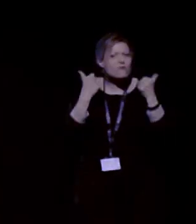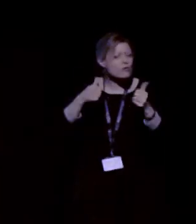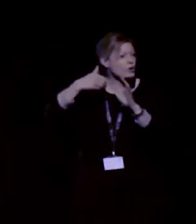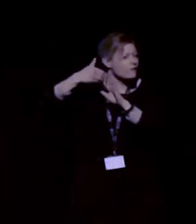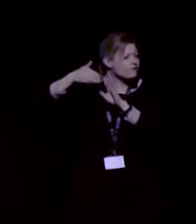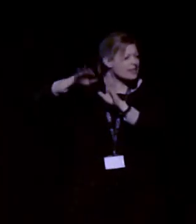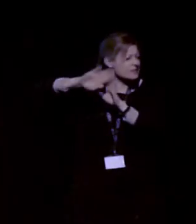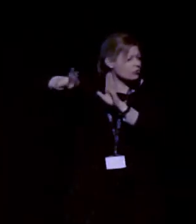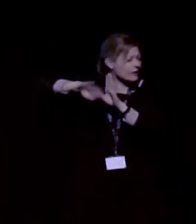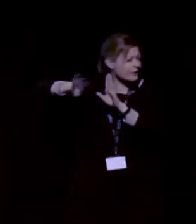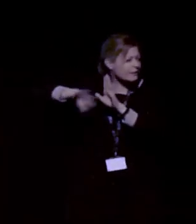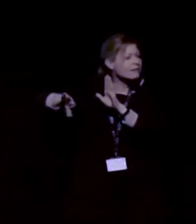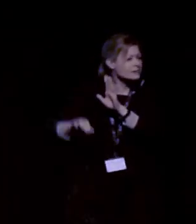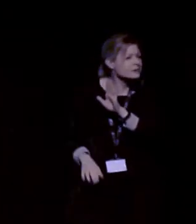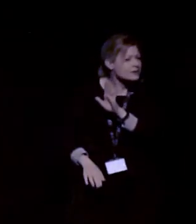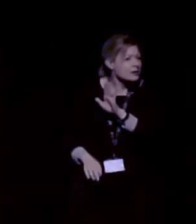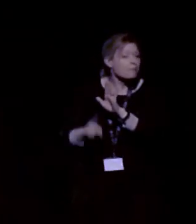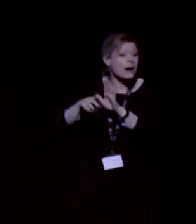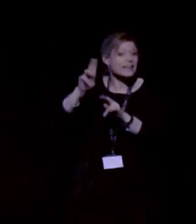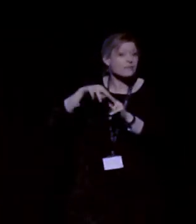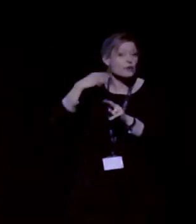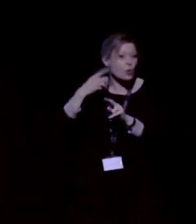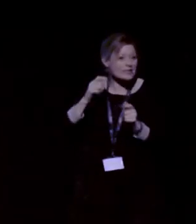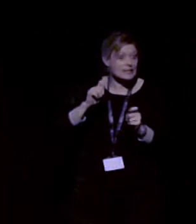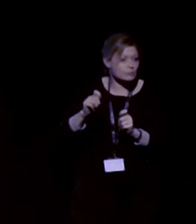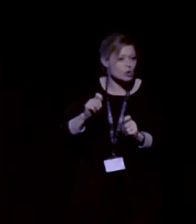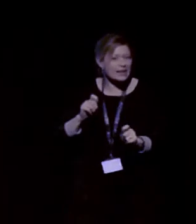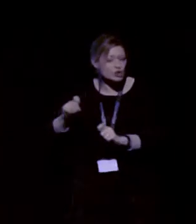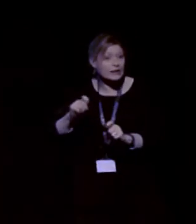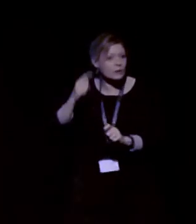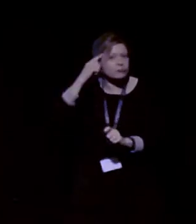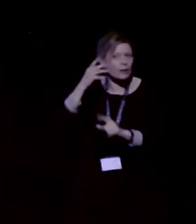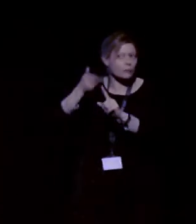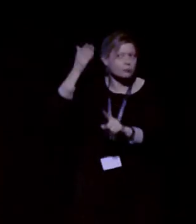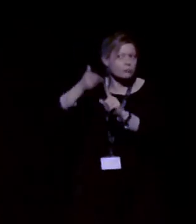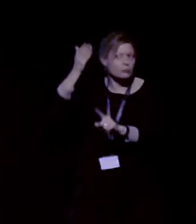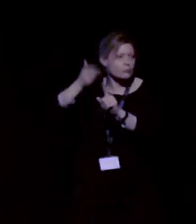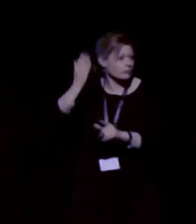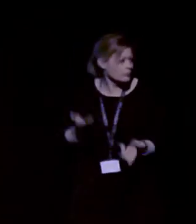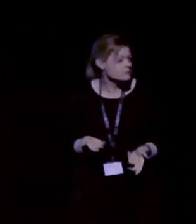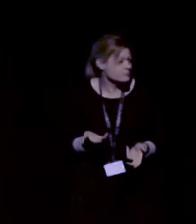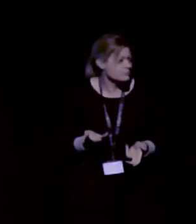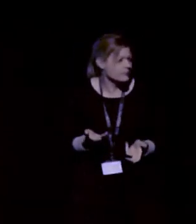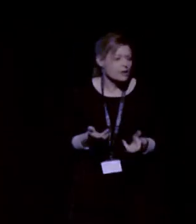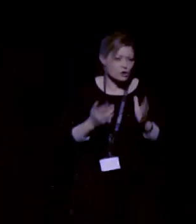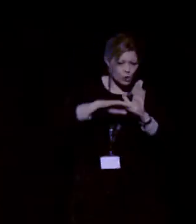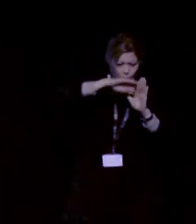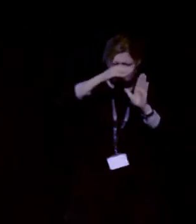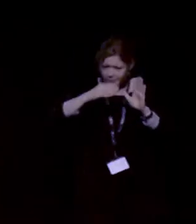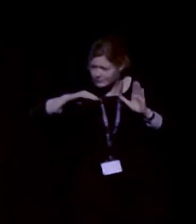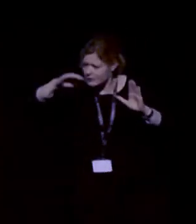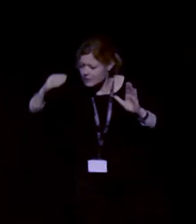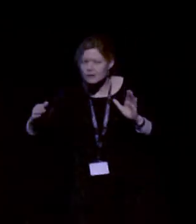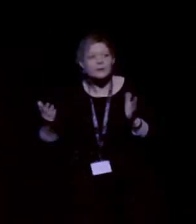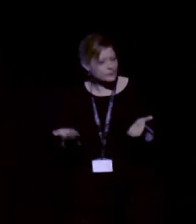of tunes into sounds that are changing and tends to ignore things that are constant. And so these sounds that